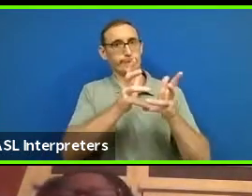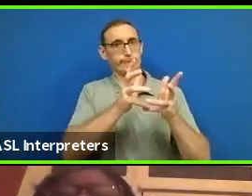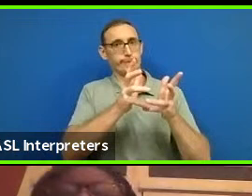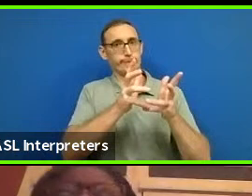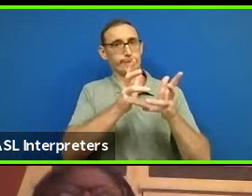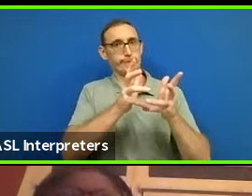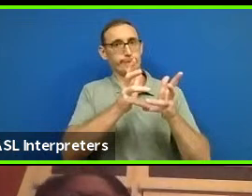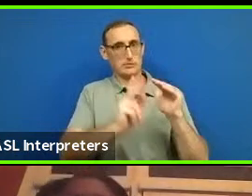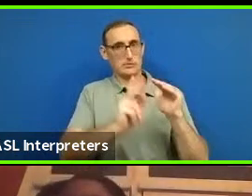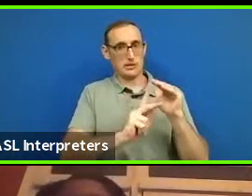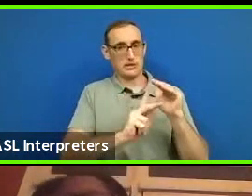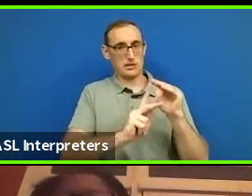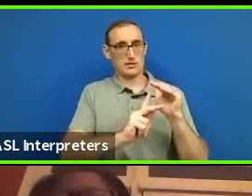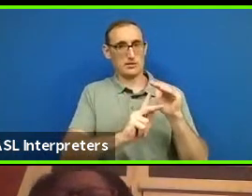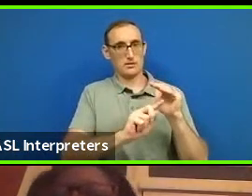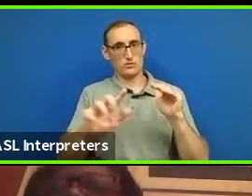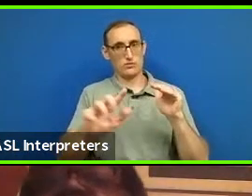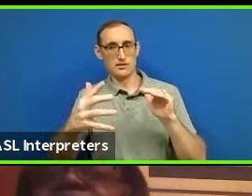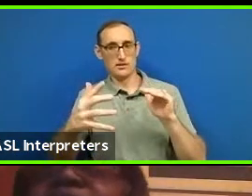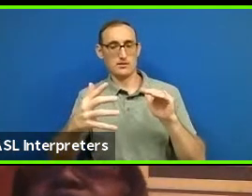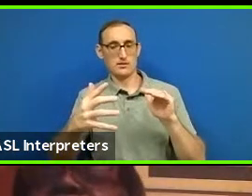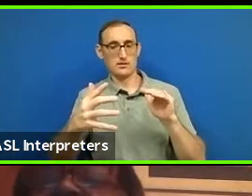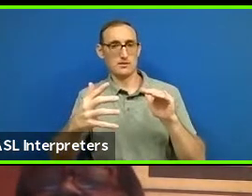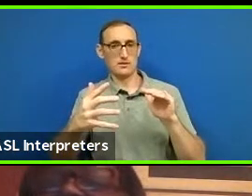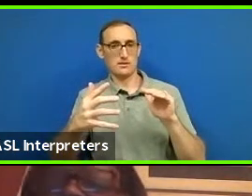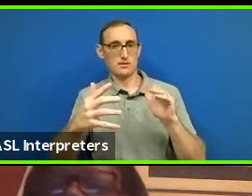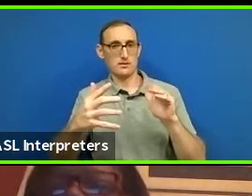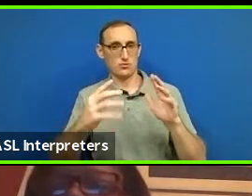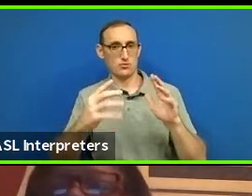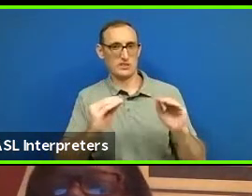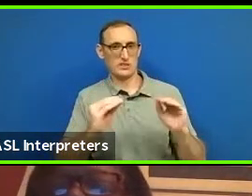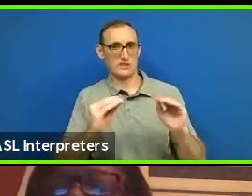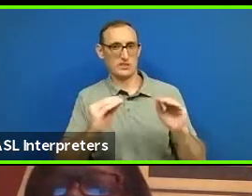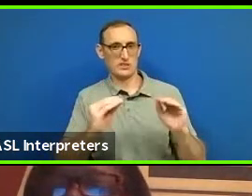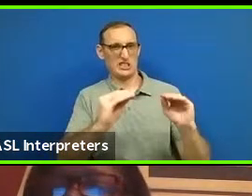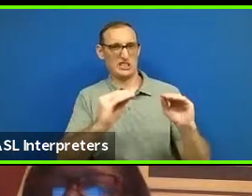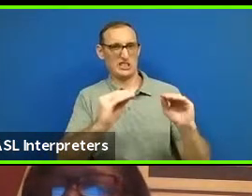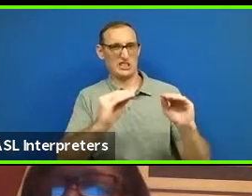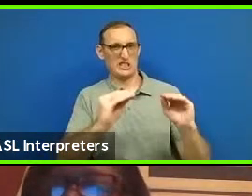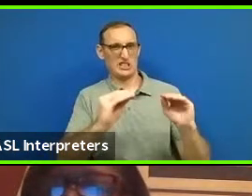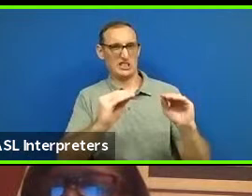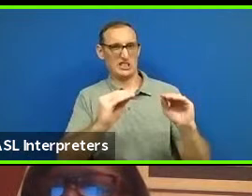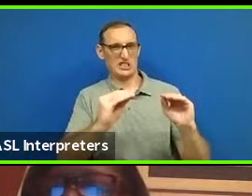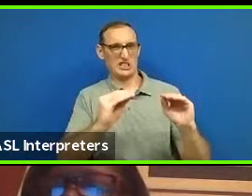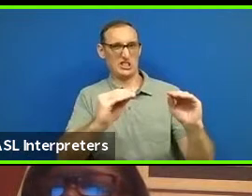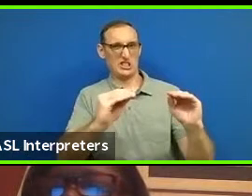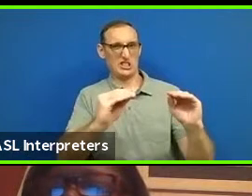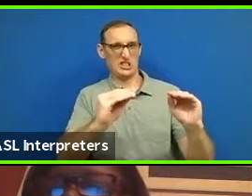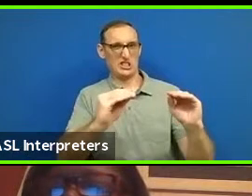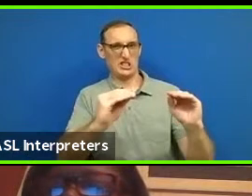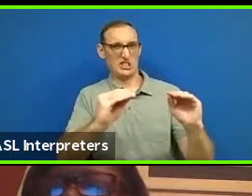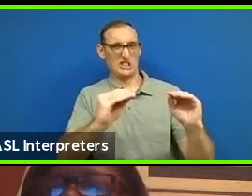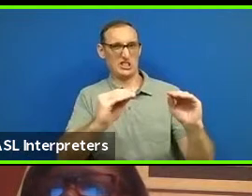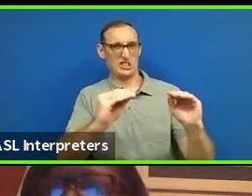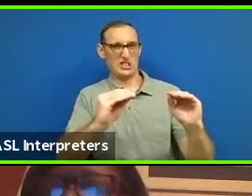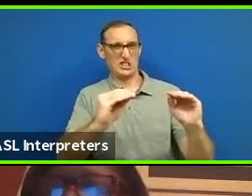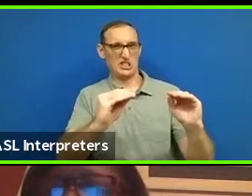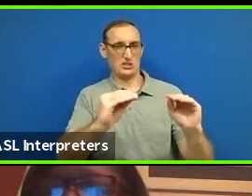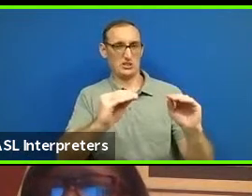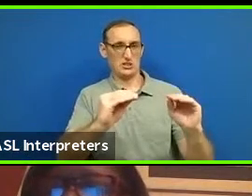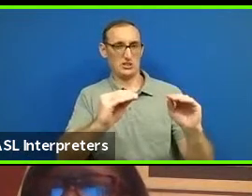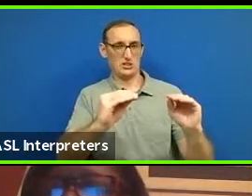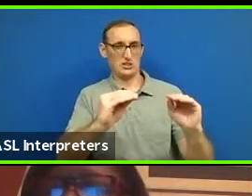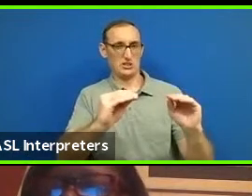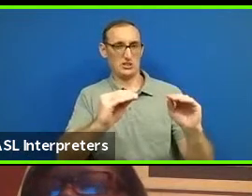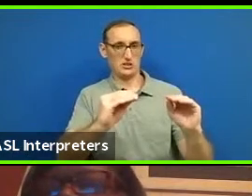back because they are on a semester schedule. And for them, they will be changing classes. But that's not